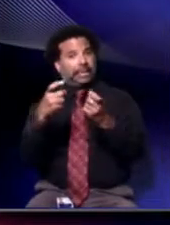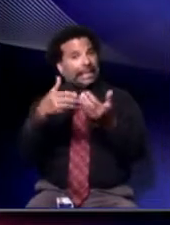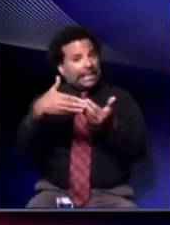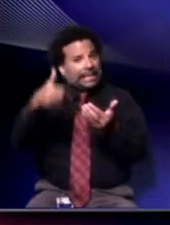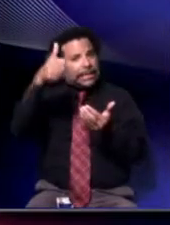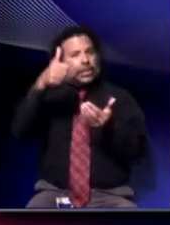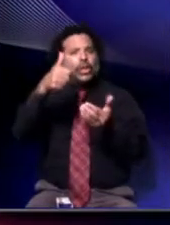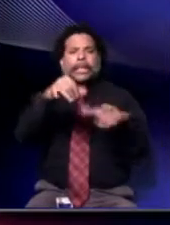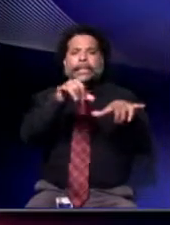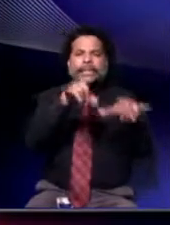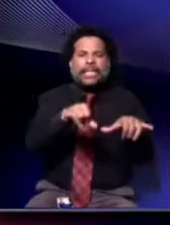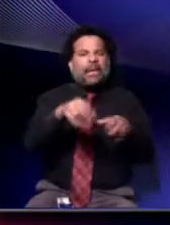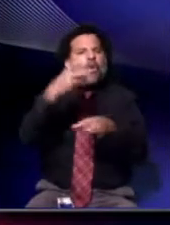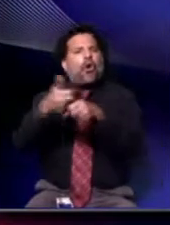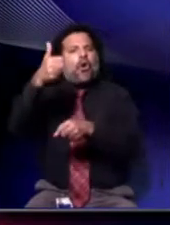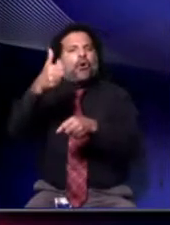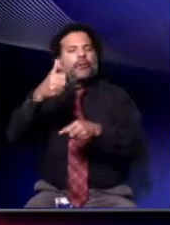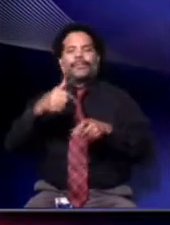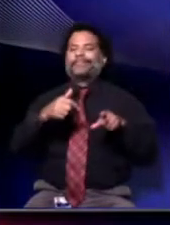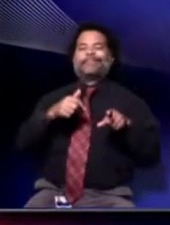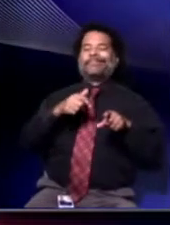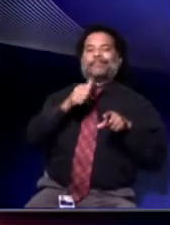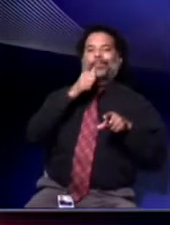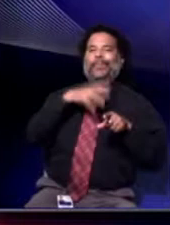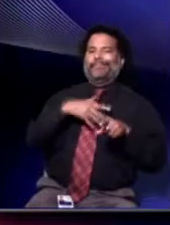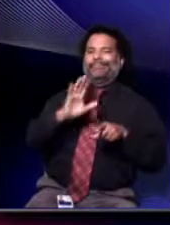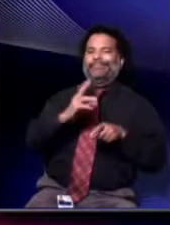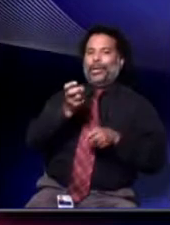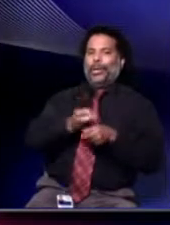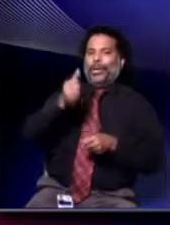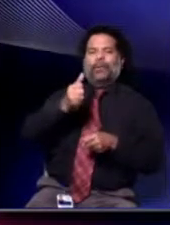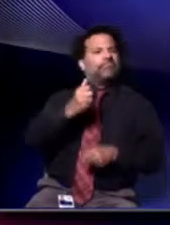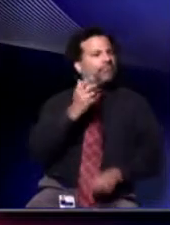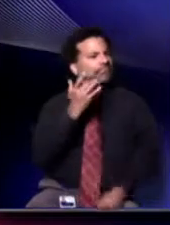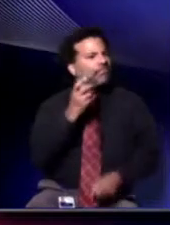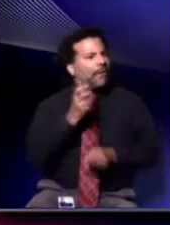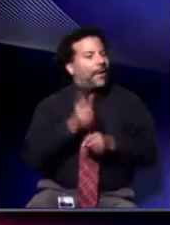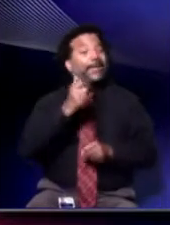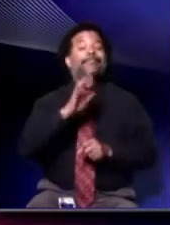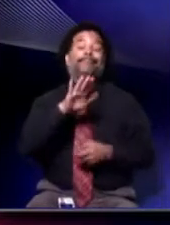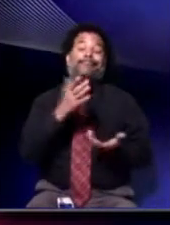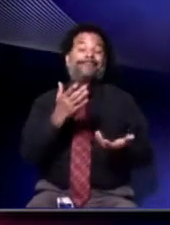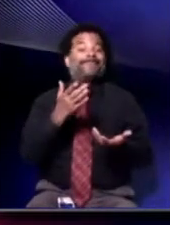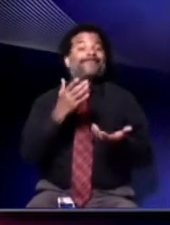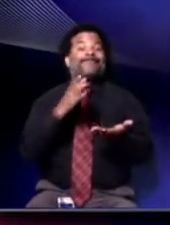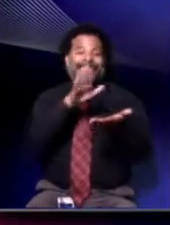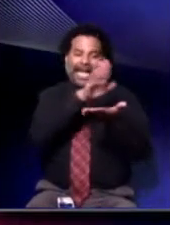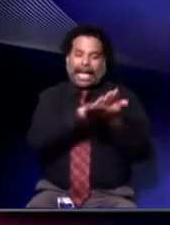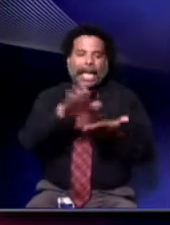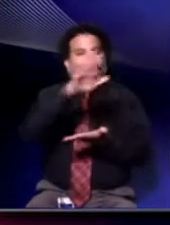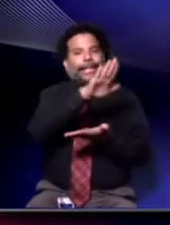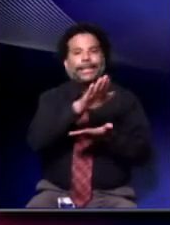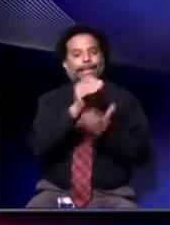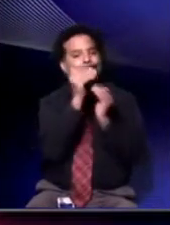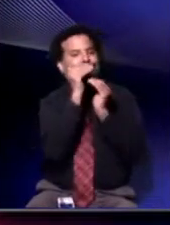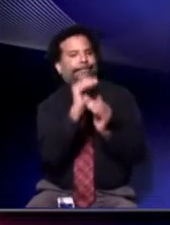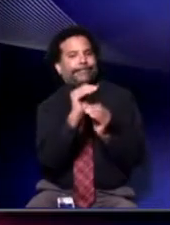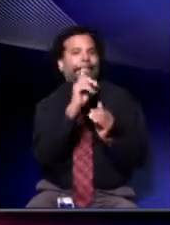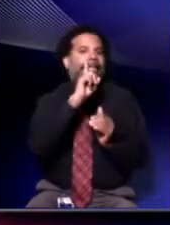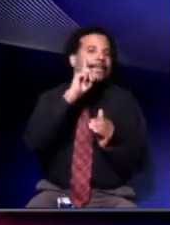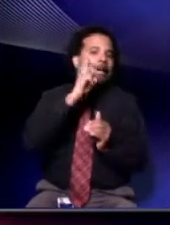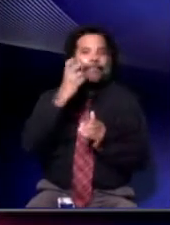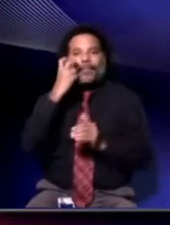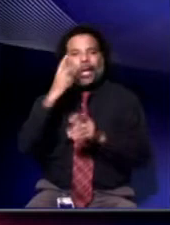Harder. Why? Not enough colleges have deaf or blind programs. They're, some are